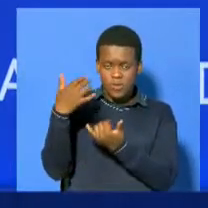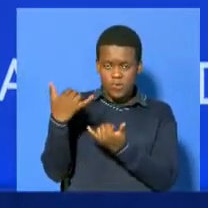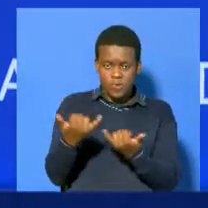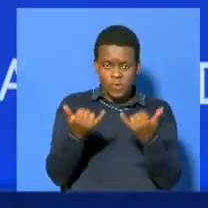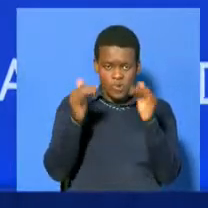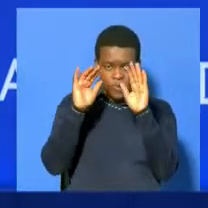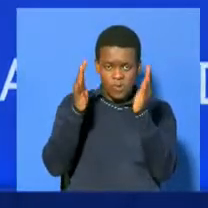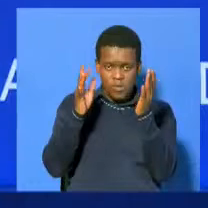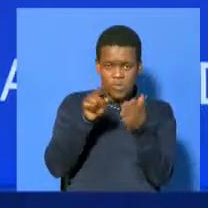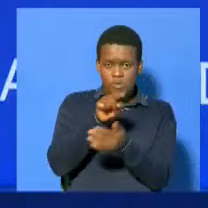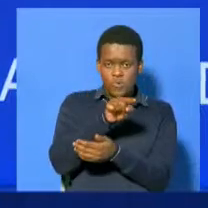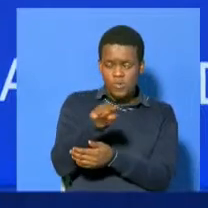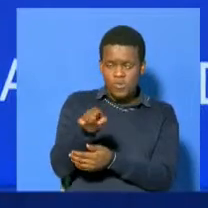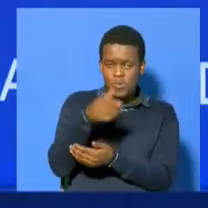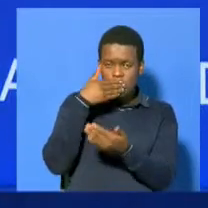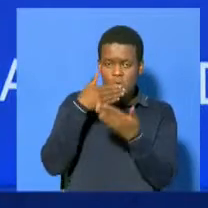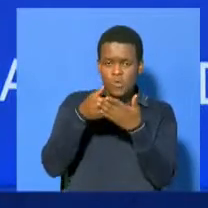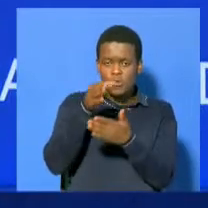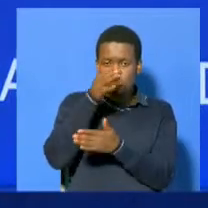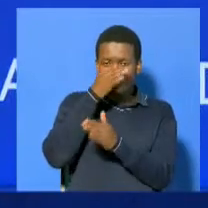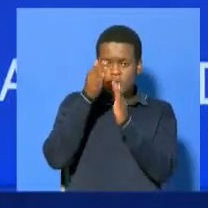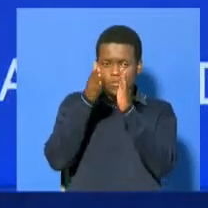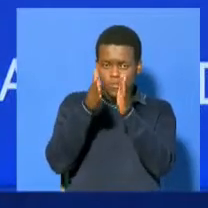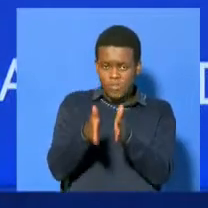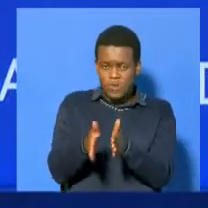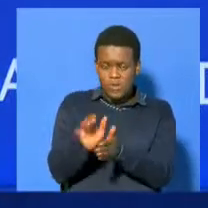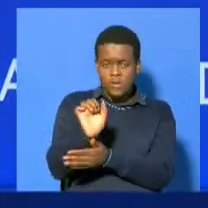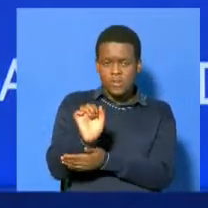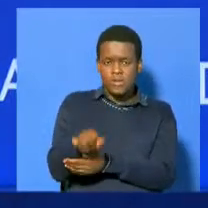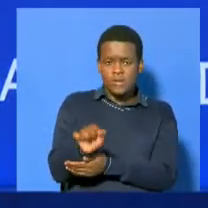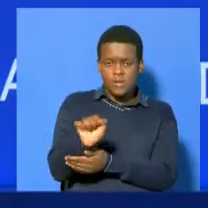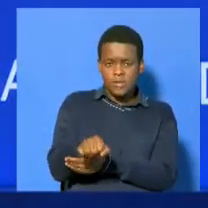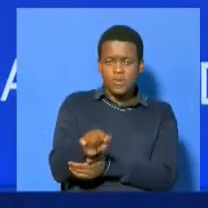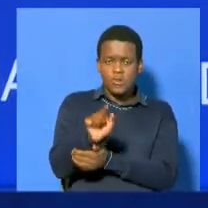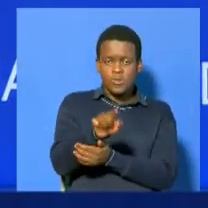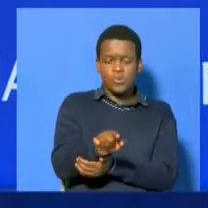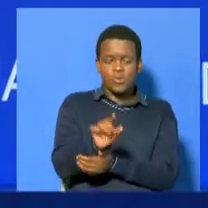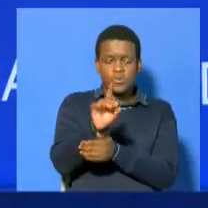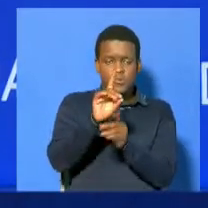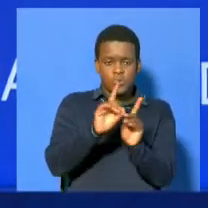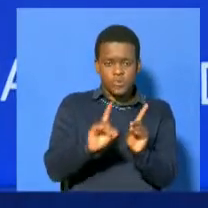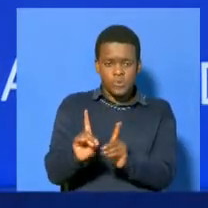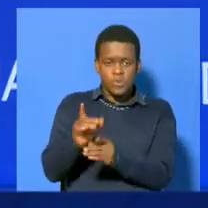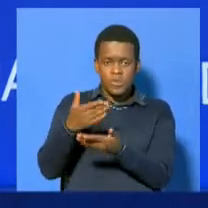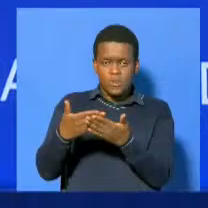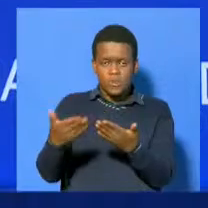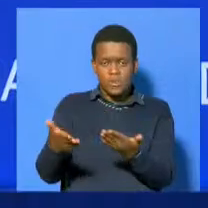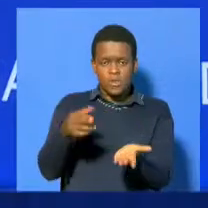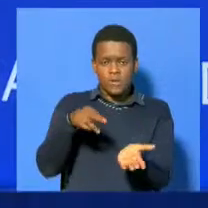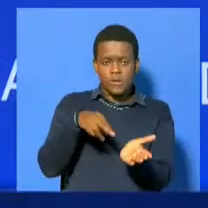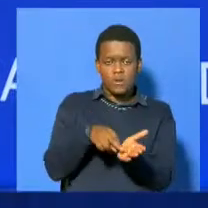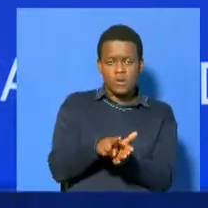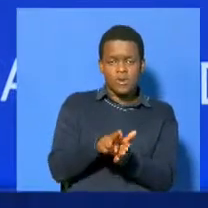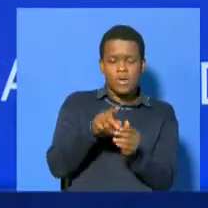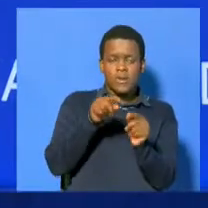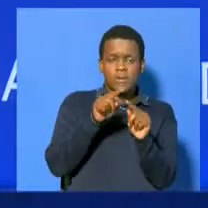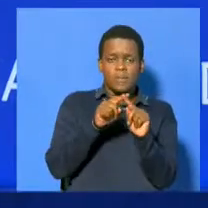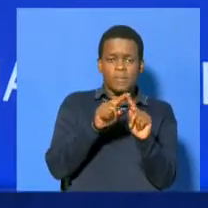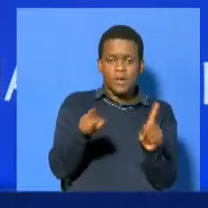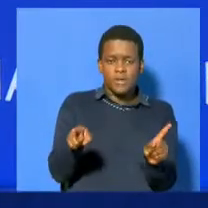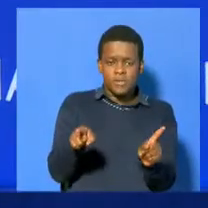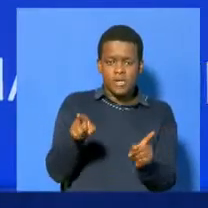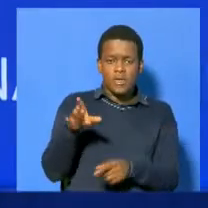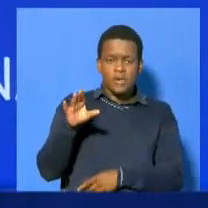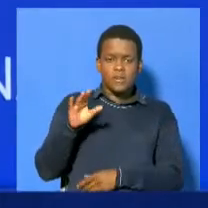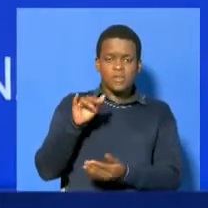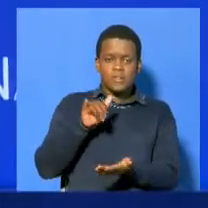are farming, you are this, as if you are doing something out of the ordinary. It is our